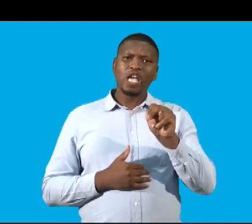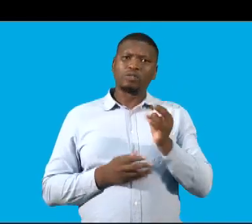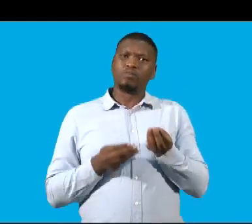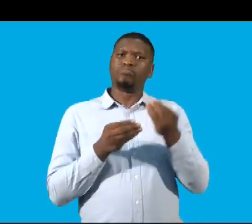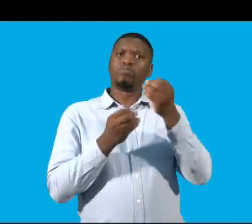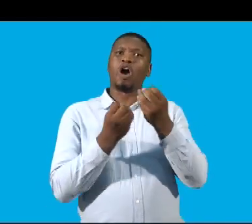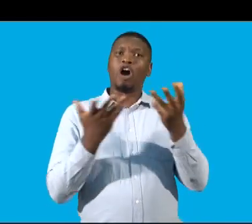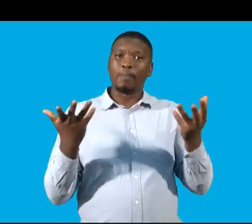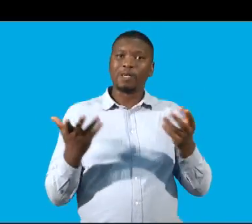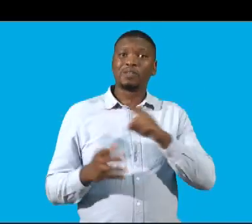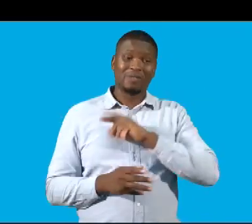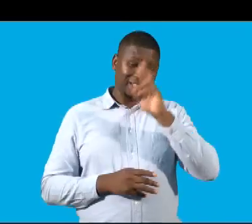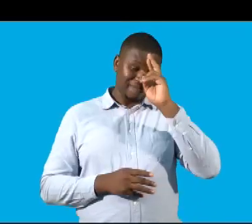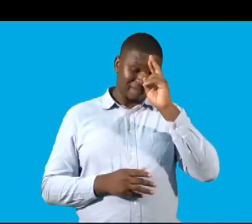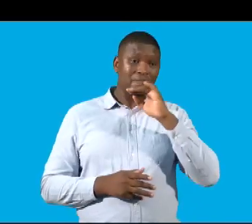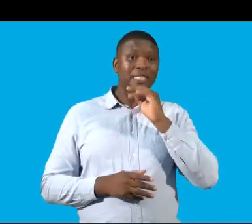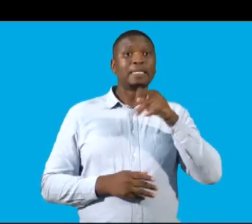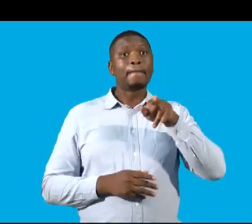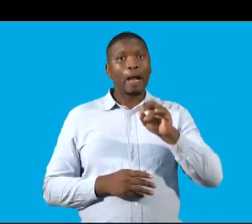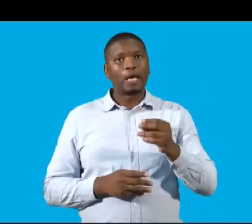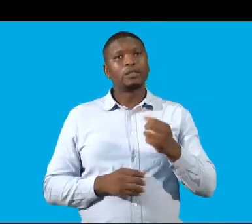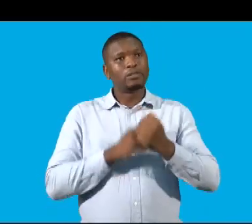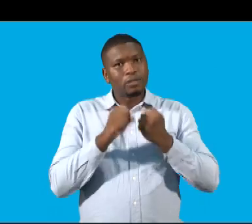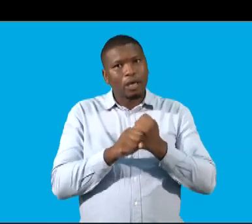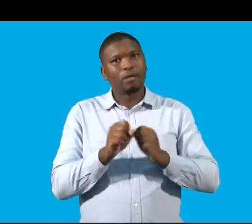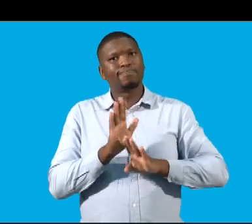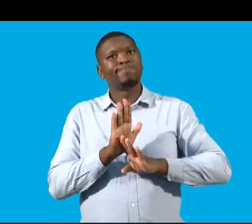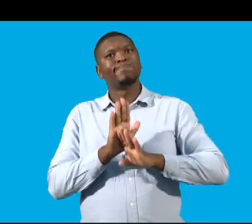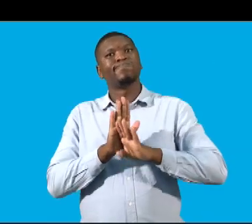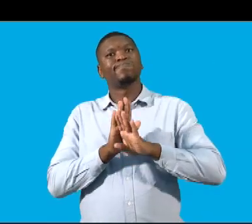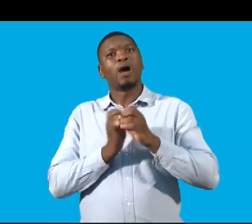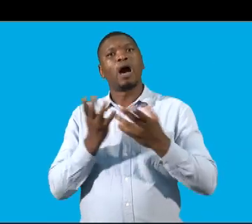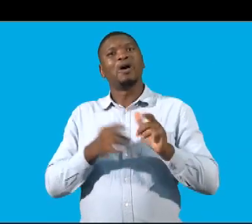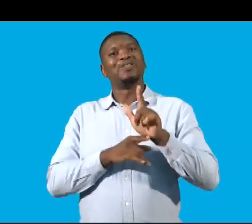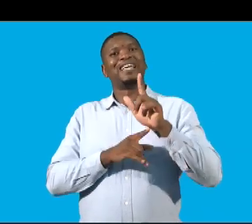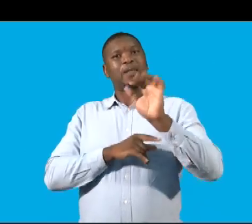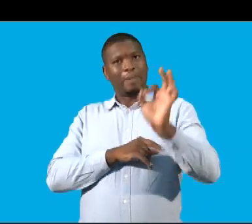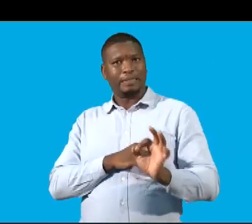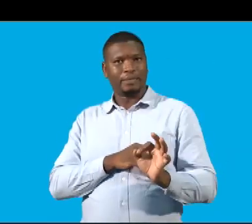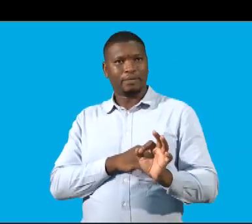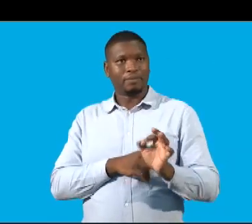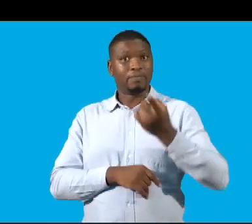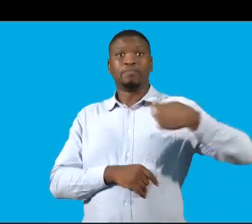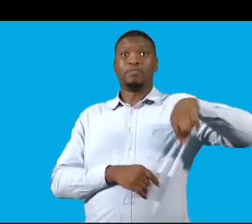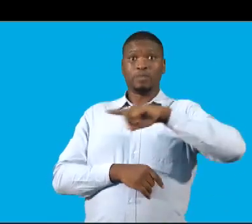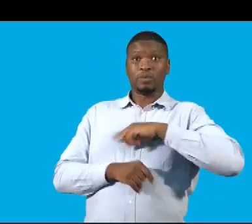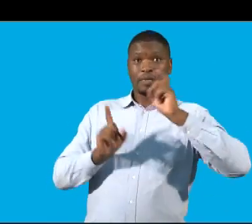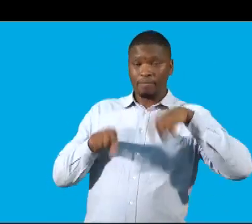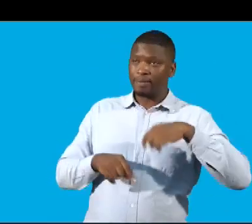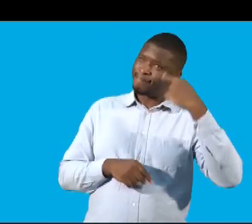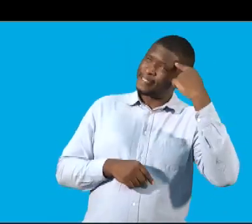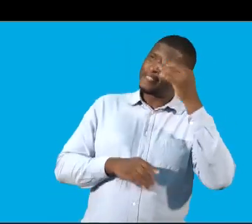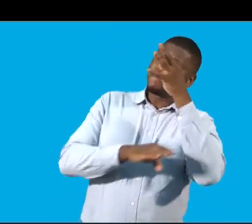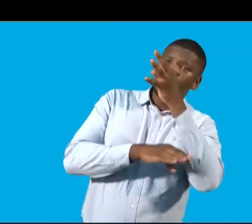inflation, where prices increase every year. So these prices will increase by 7% per annum, and then we need to